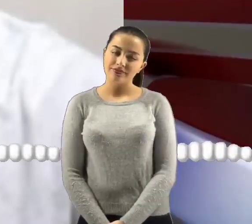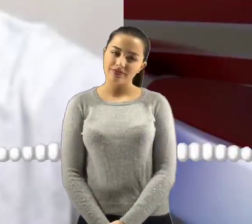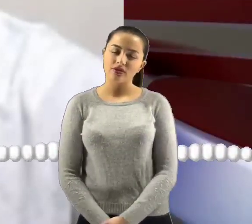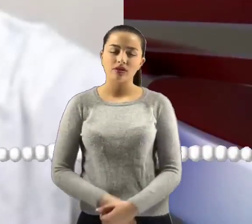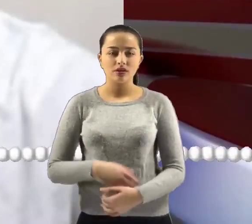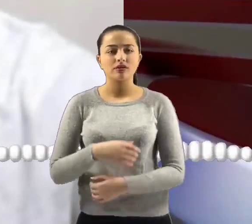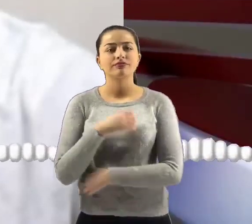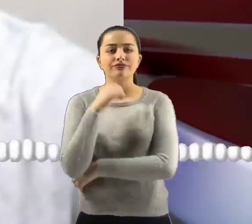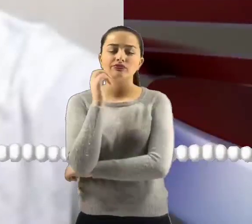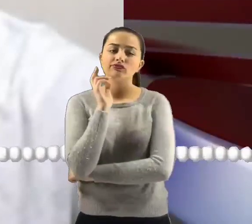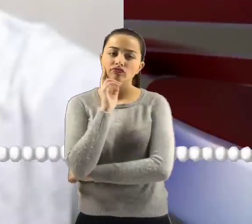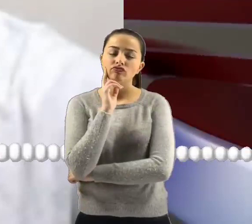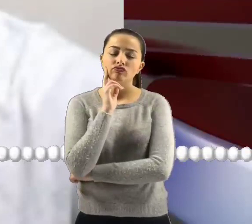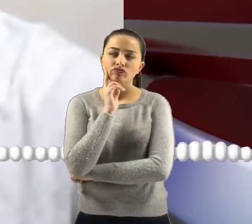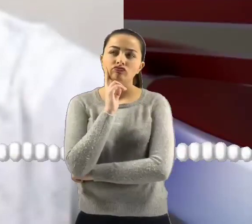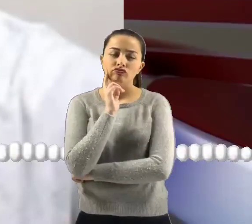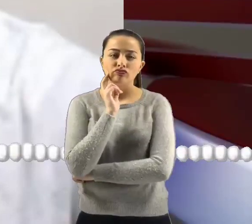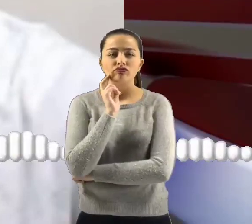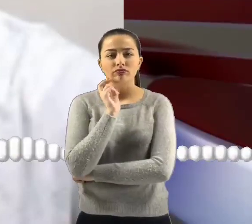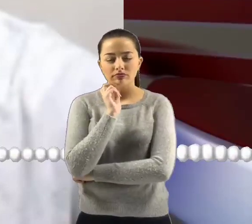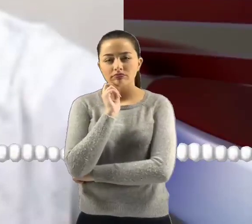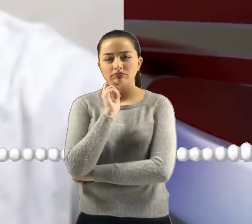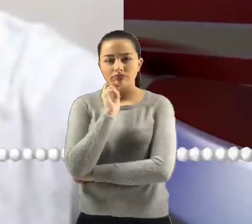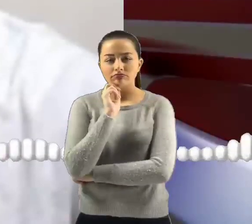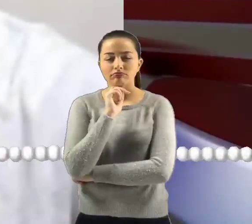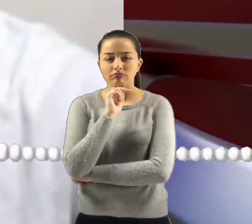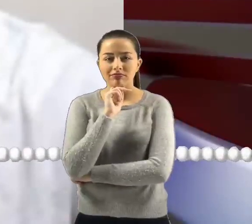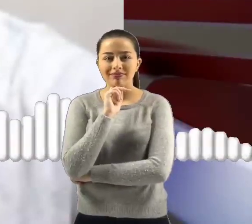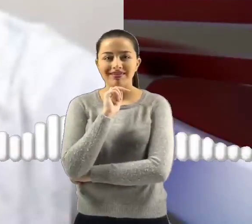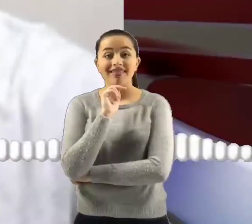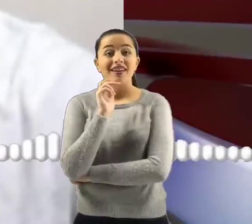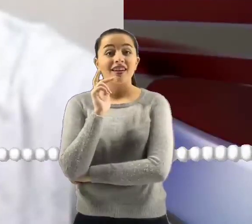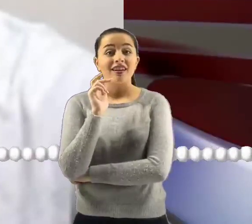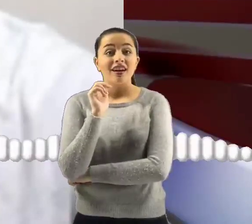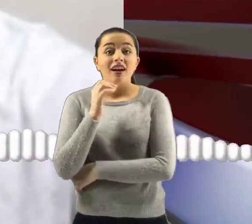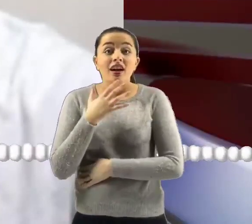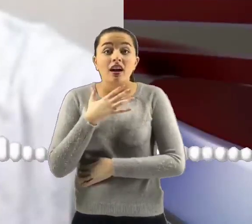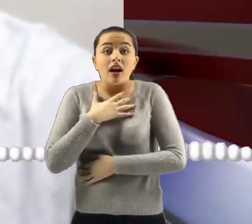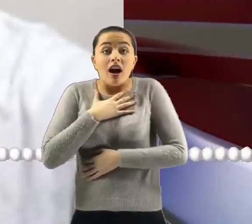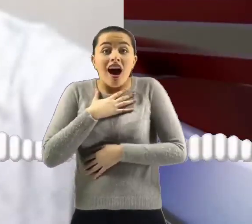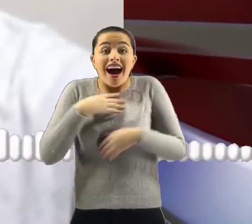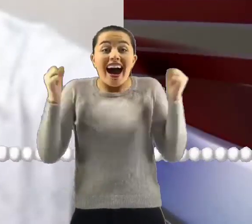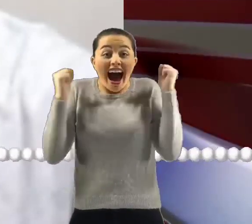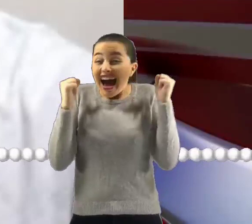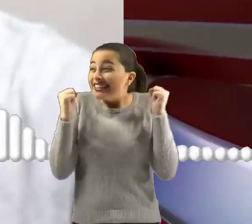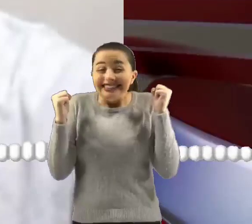Biafra do no de ni ho ya bia mana aya ya gba si cha ife nine gba gba ife nine